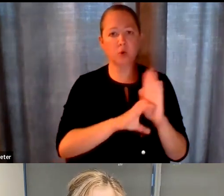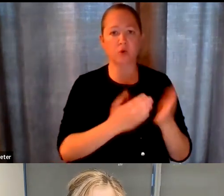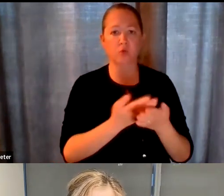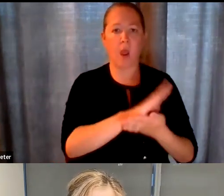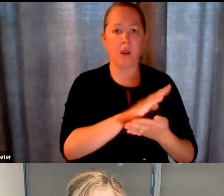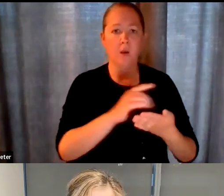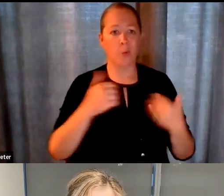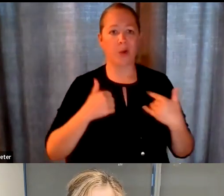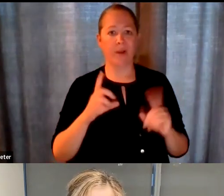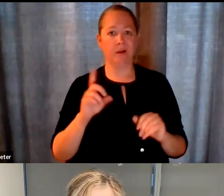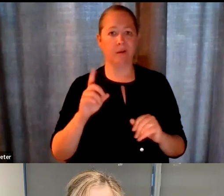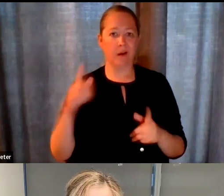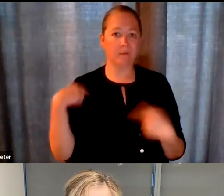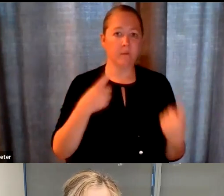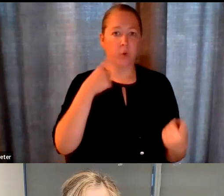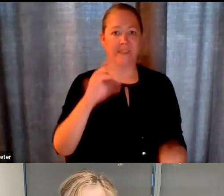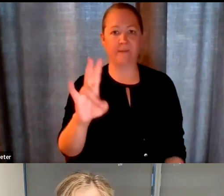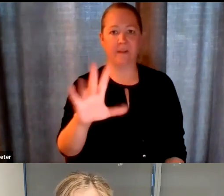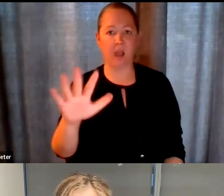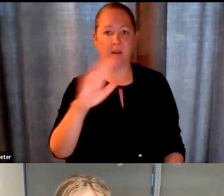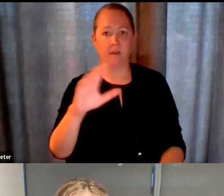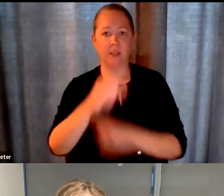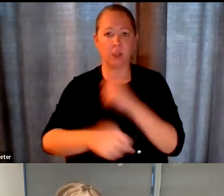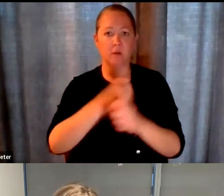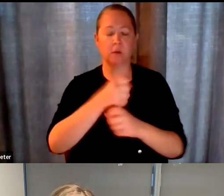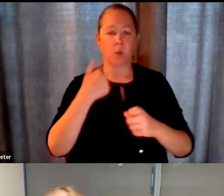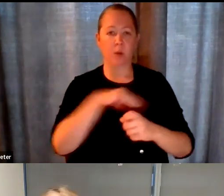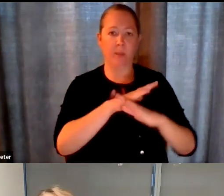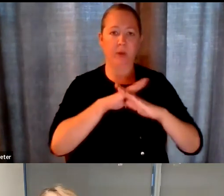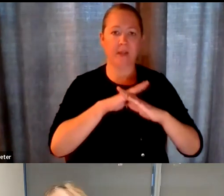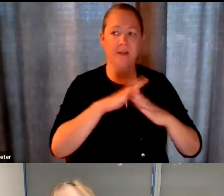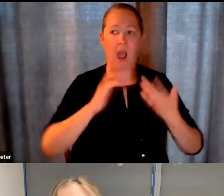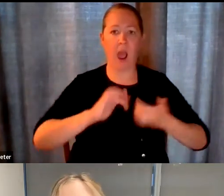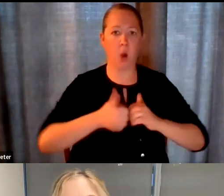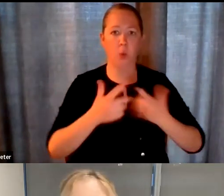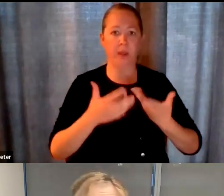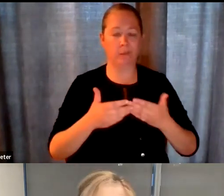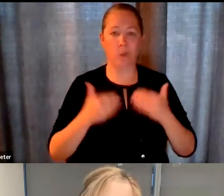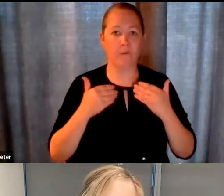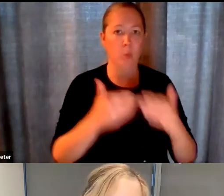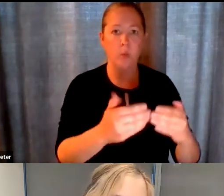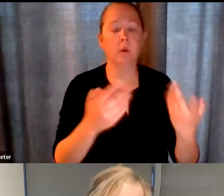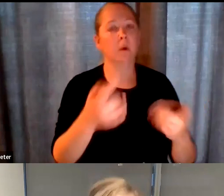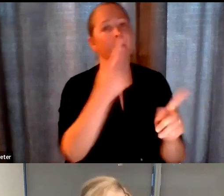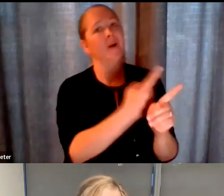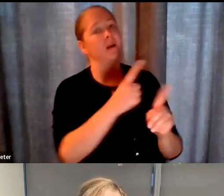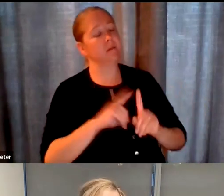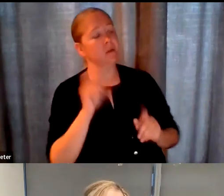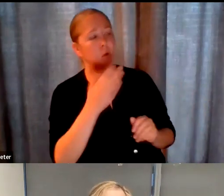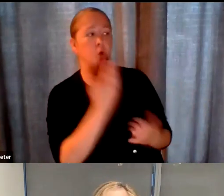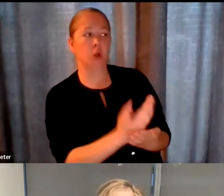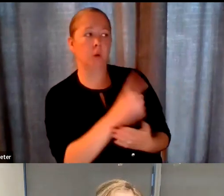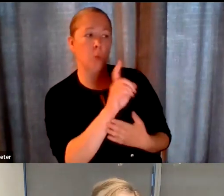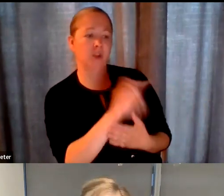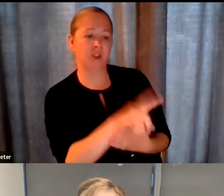for 75 years now? Yeah, it's a good question. But there's so much work to do. We